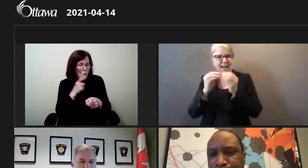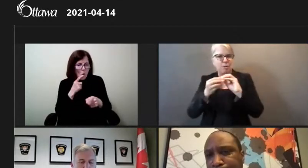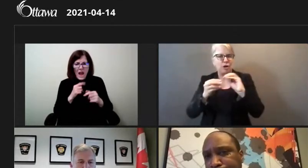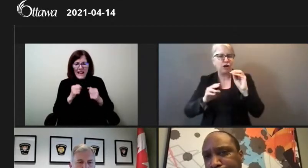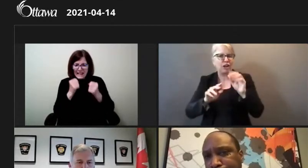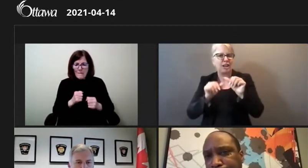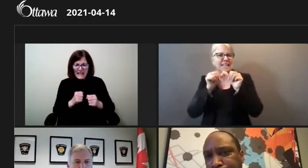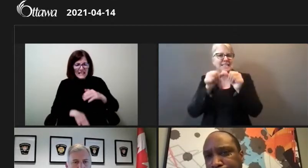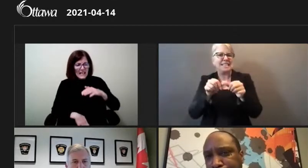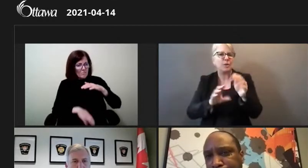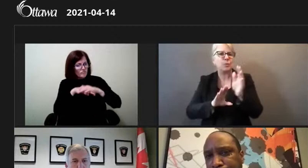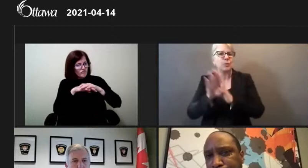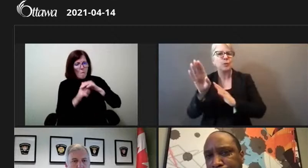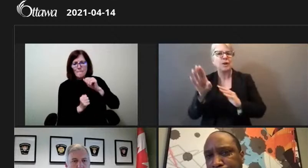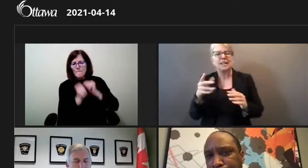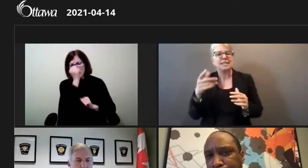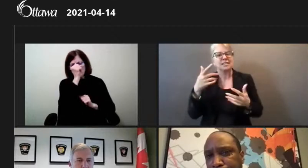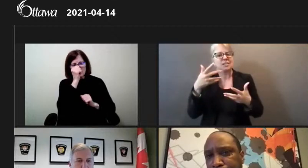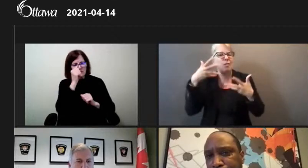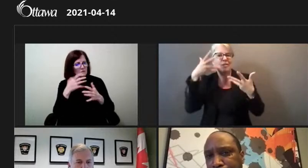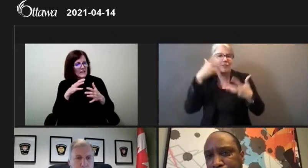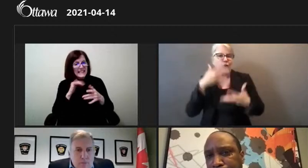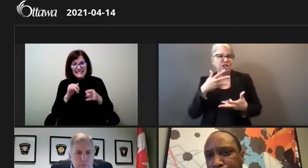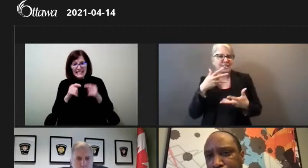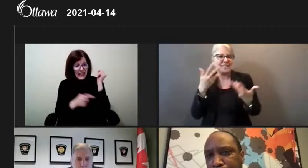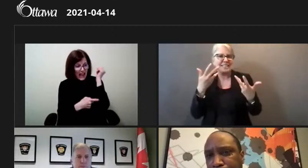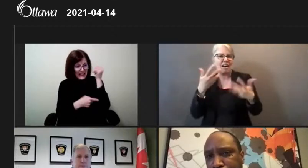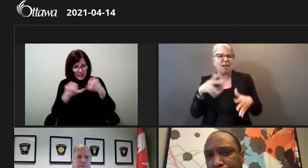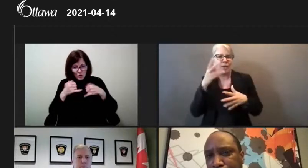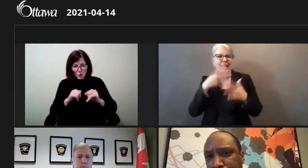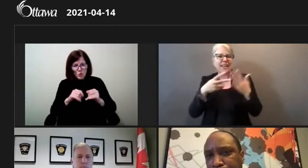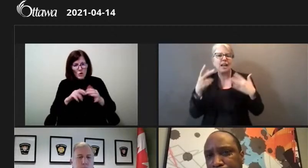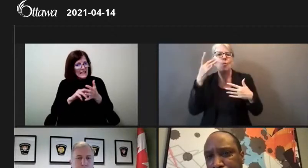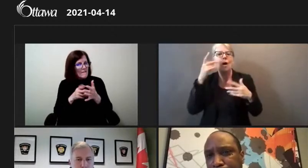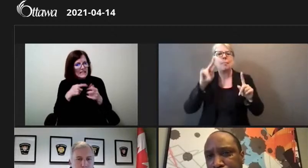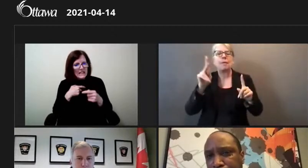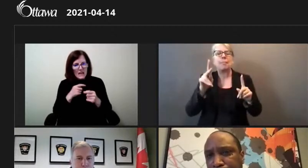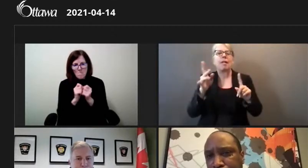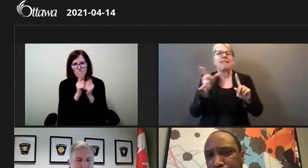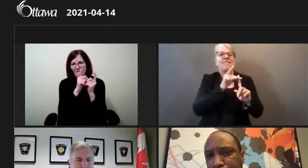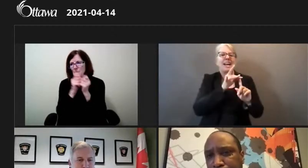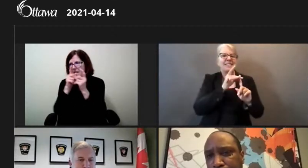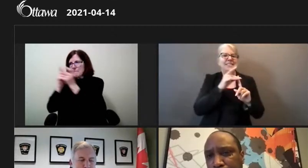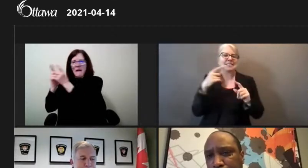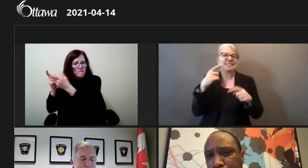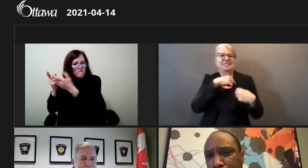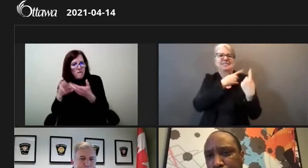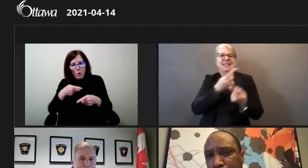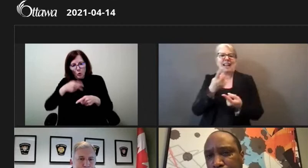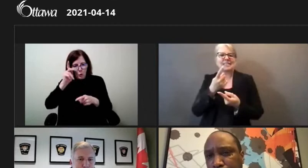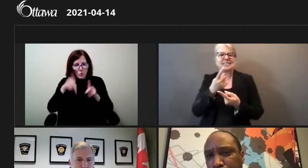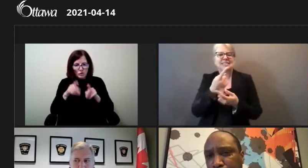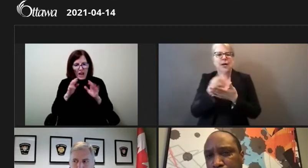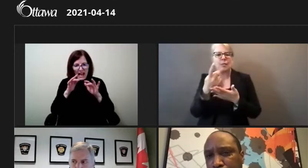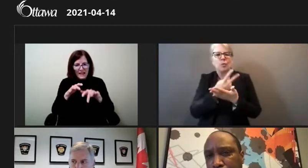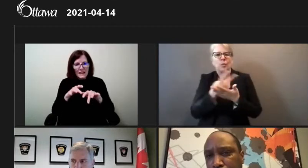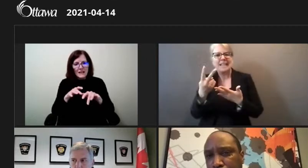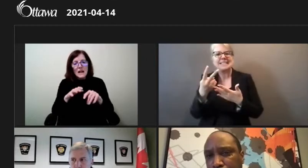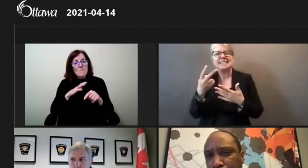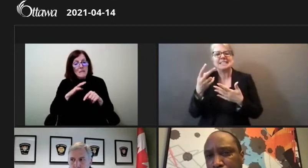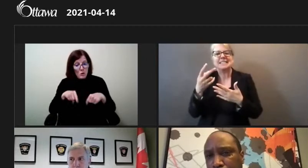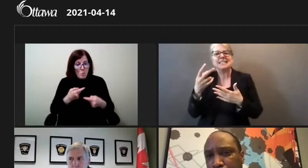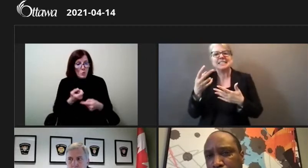unfortunately already baked in, as I said in my presentation, because people became infected in the last couple of weeks and are working through,